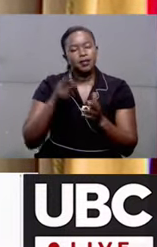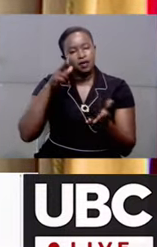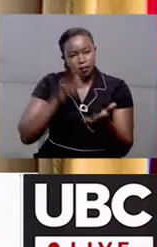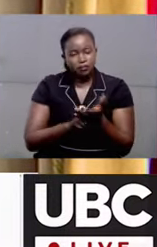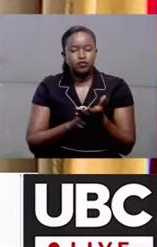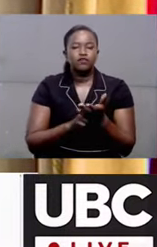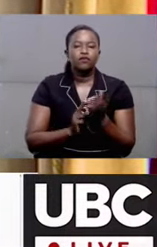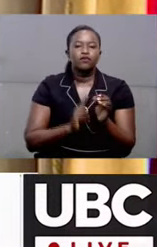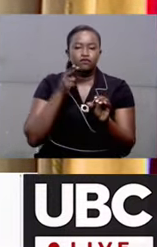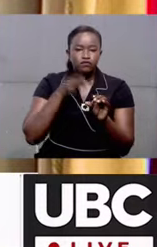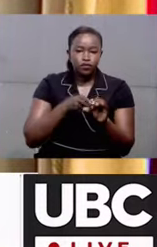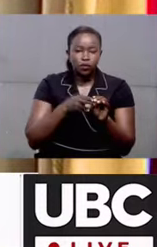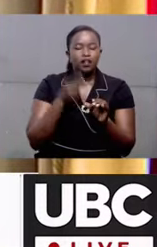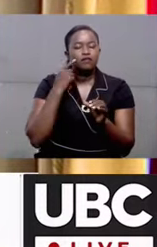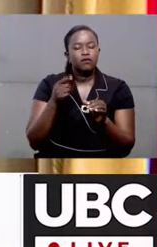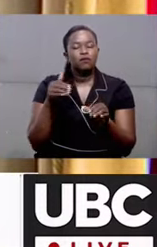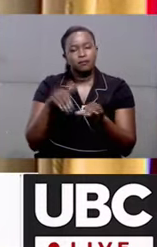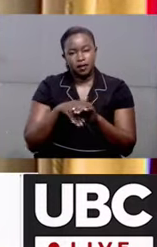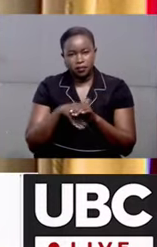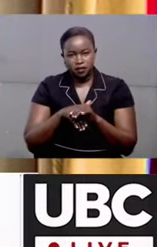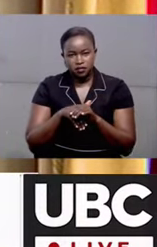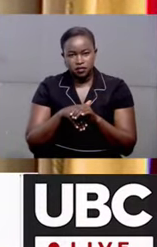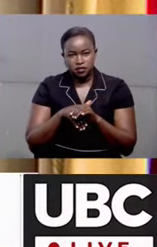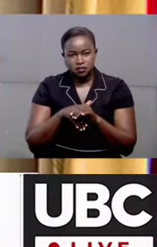the fuel for members